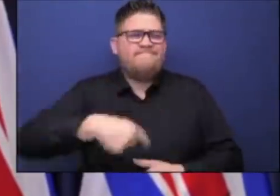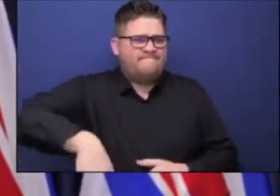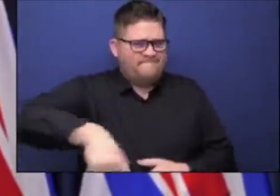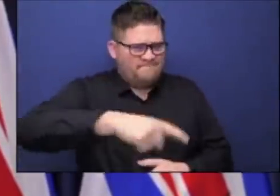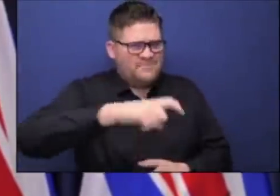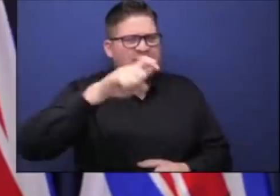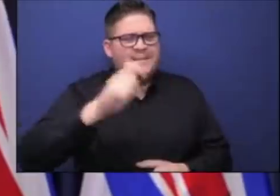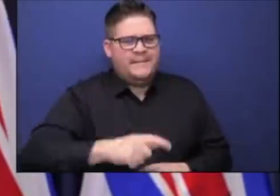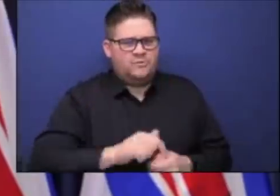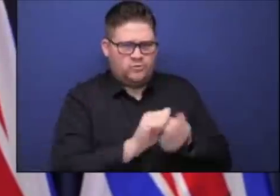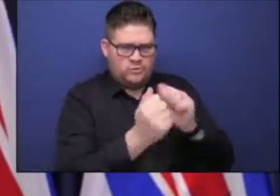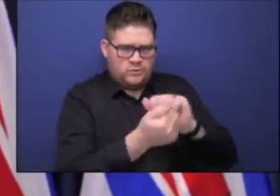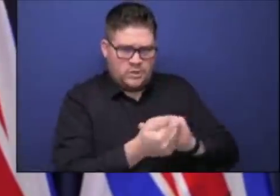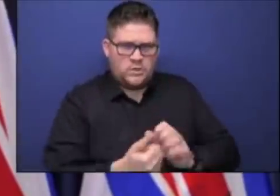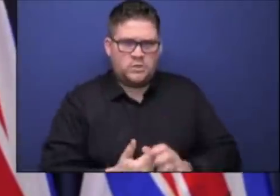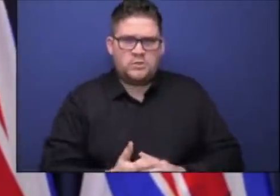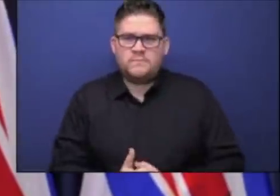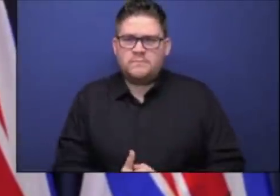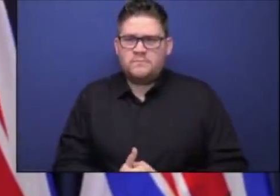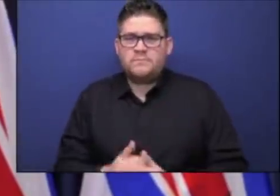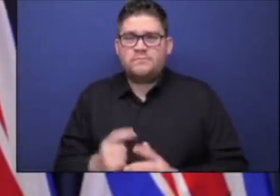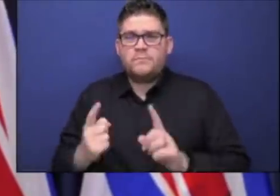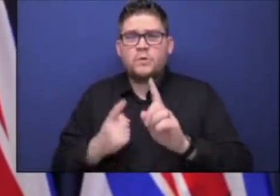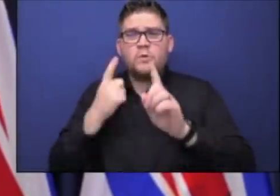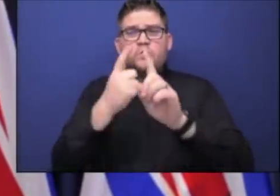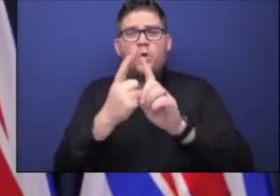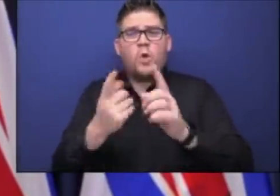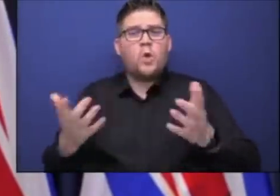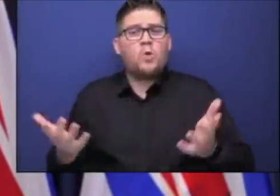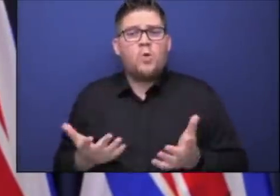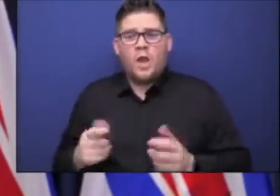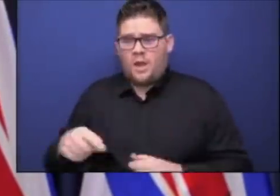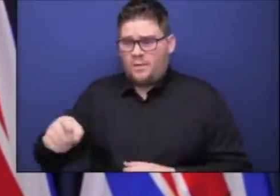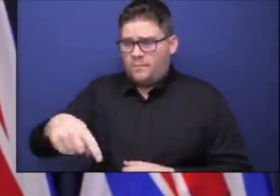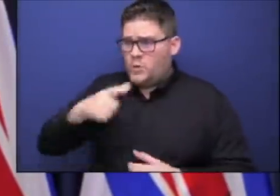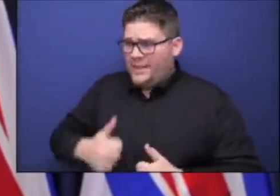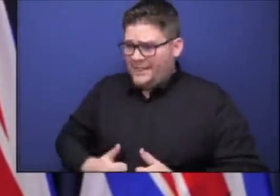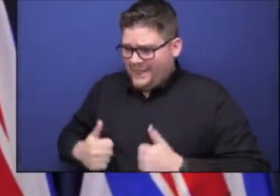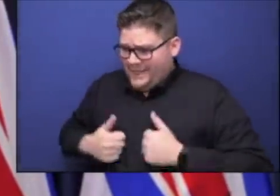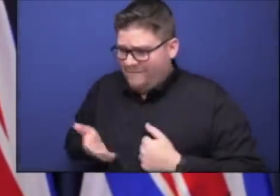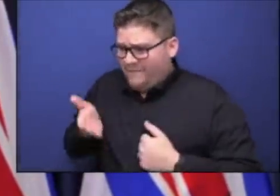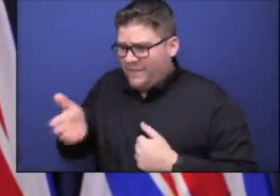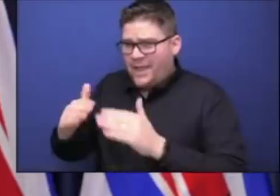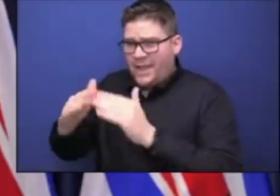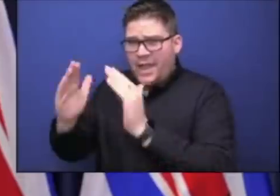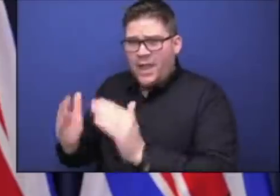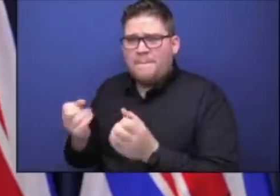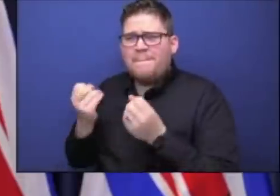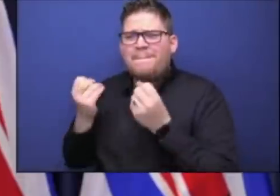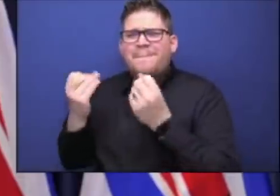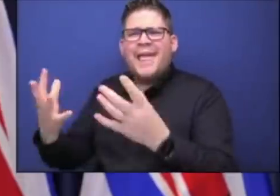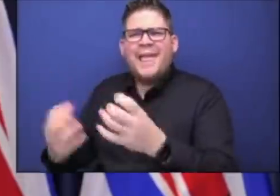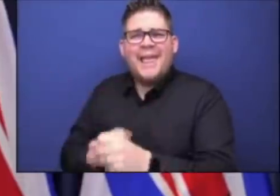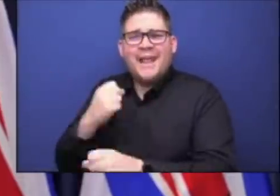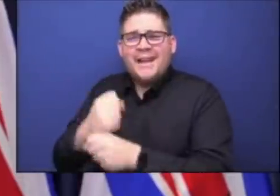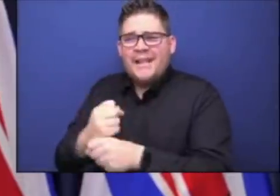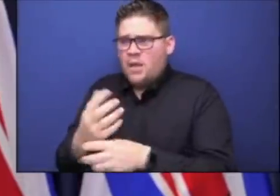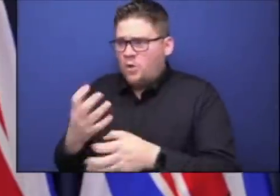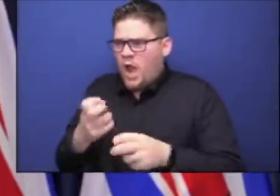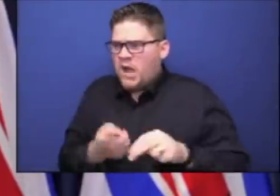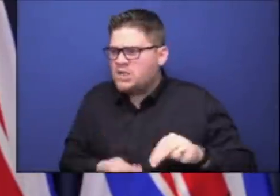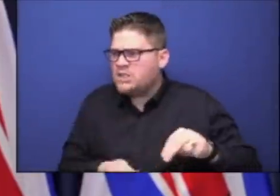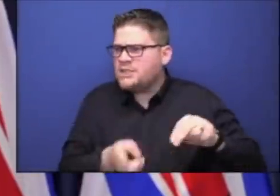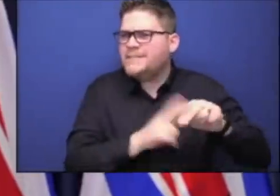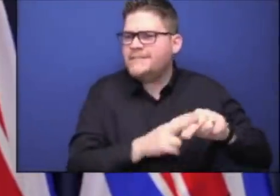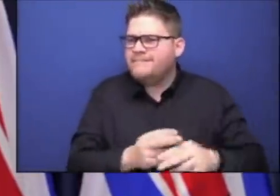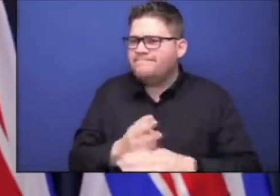more money. Most landlords don't do it. Landlords told us too they wanted this practice to end because it gave them a bad name. They didn't like having